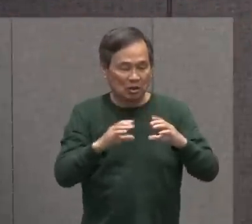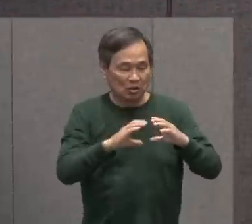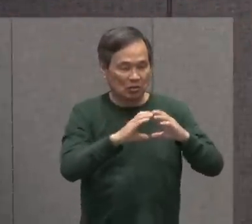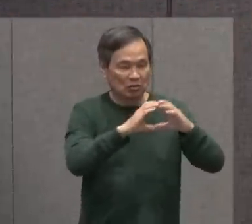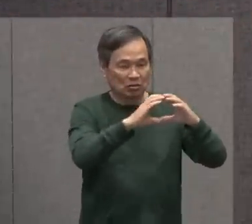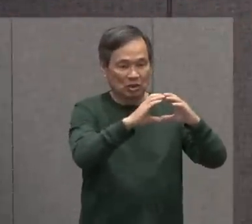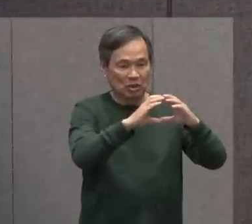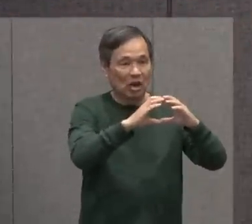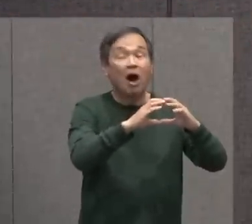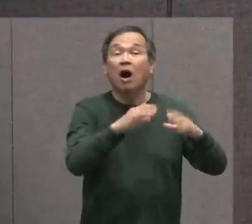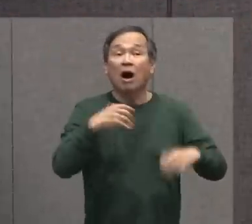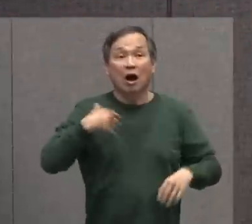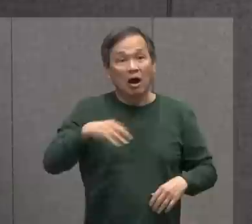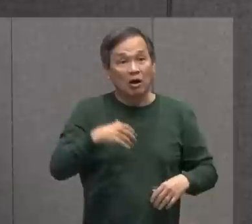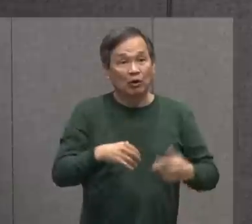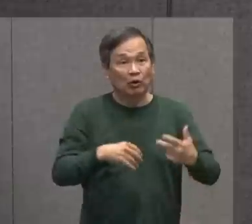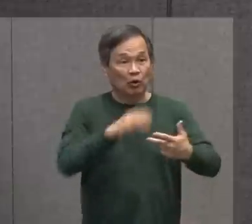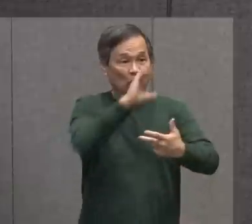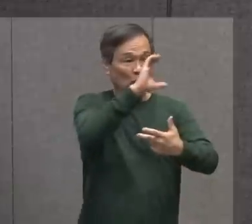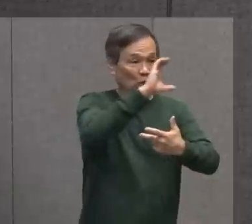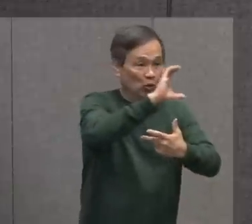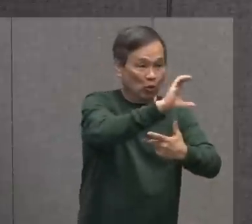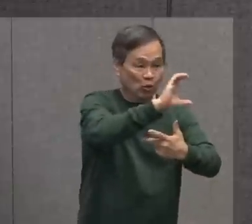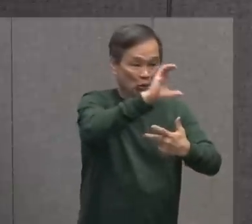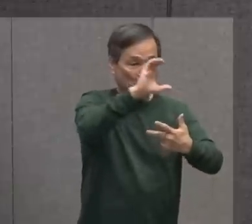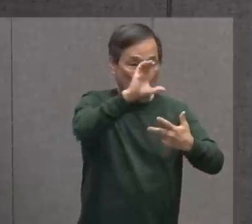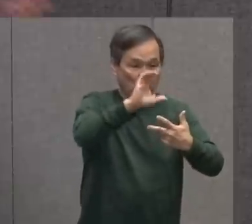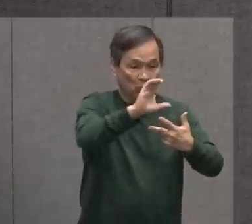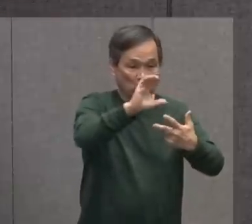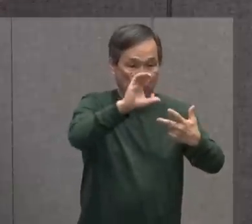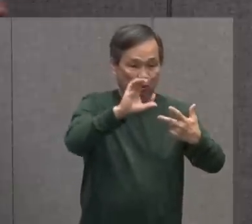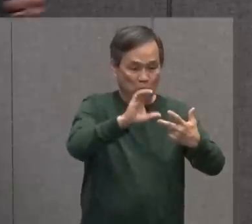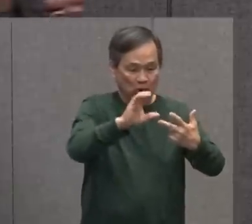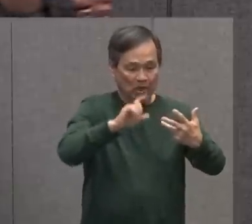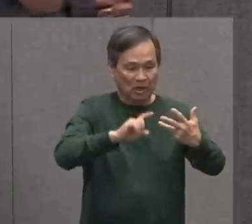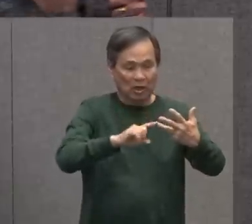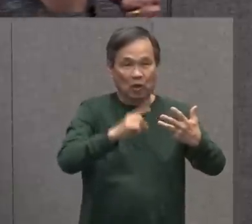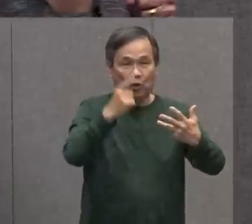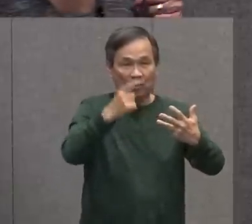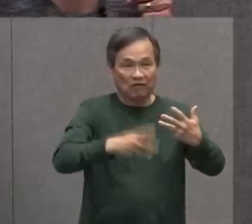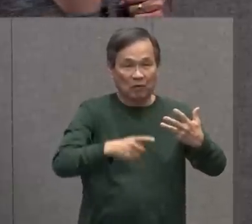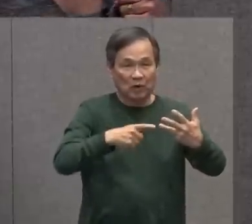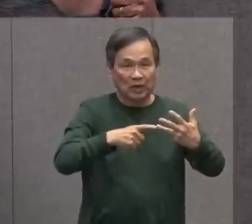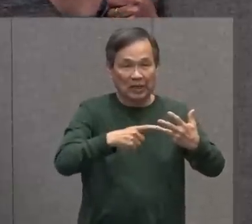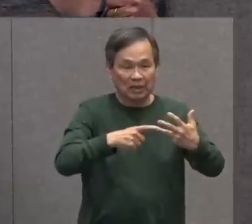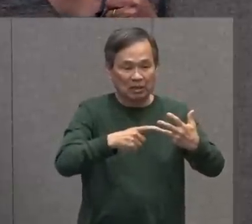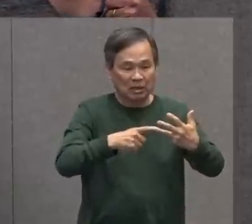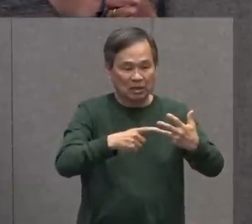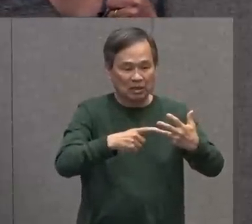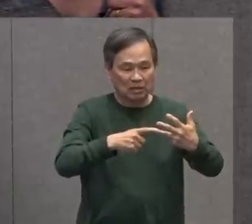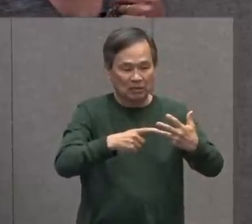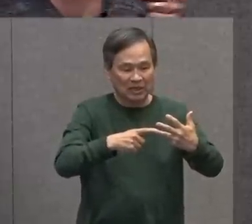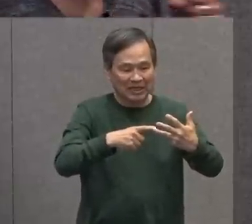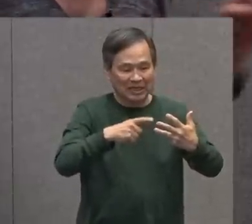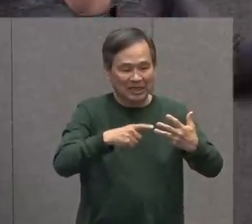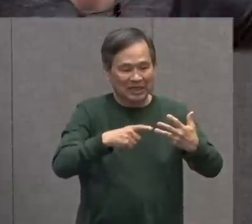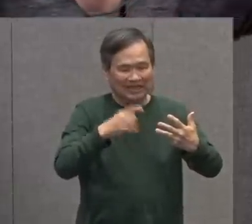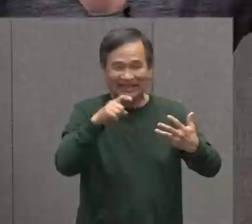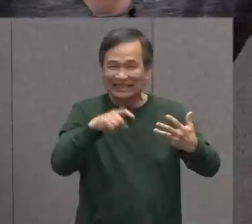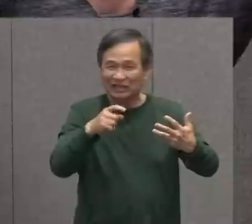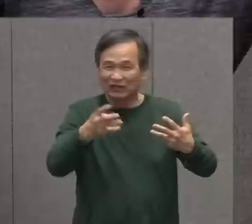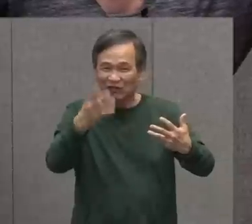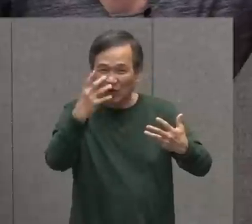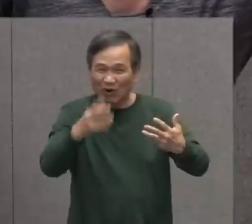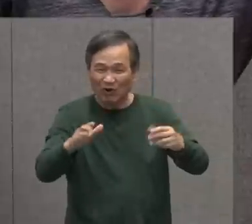gets me to 3 1/4, right? And then in that case, I only need, what else do I need?